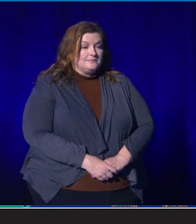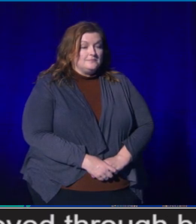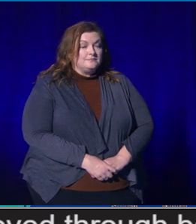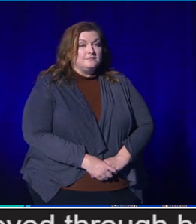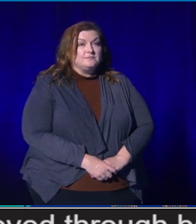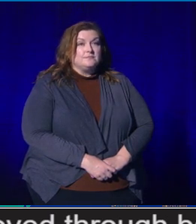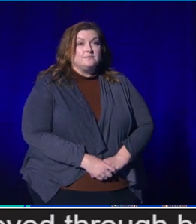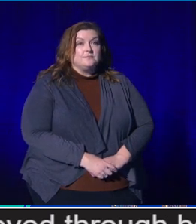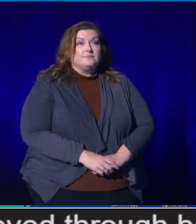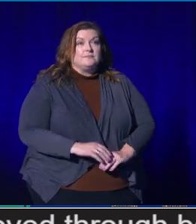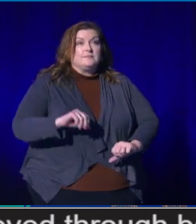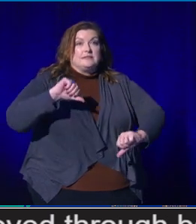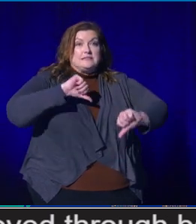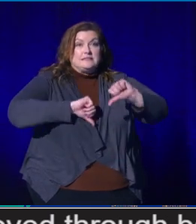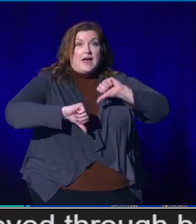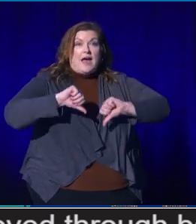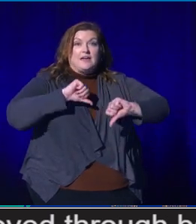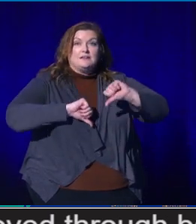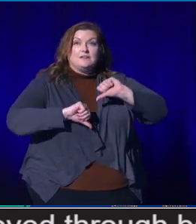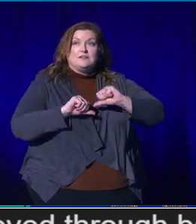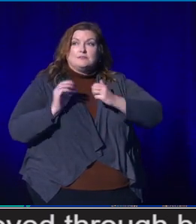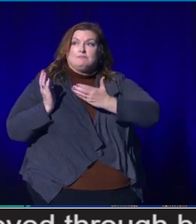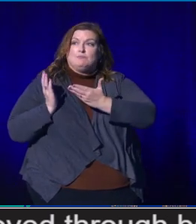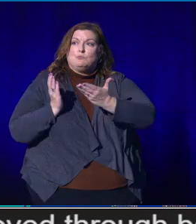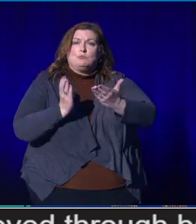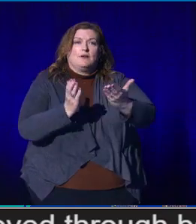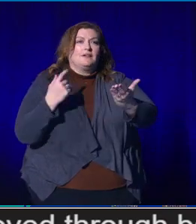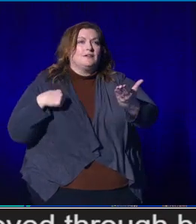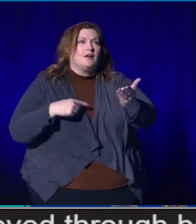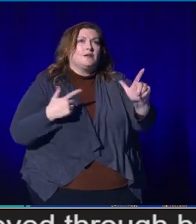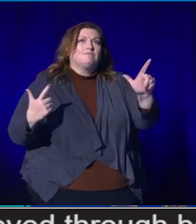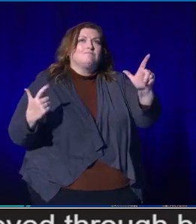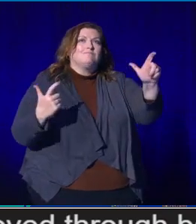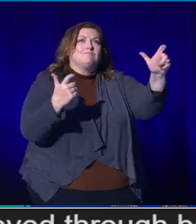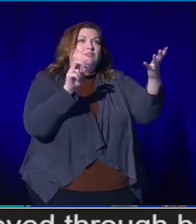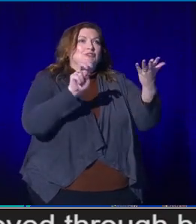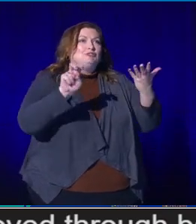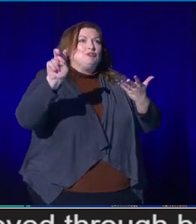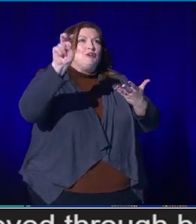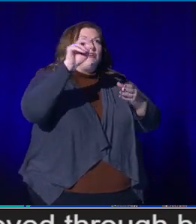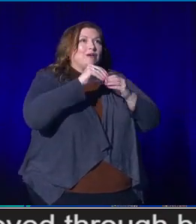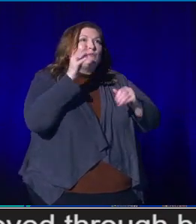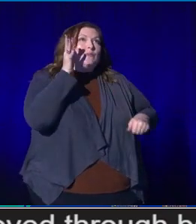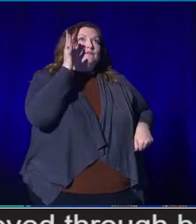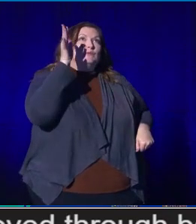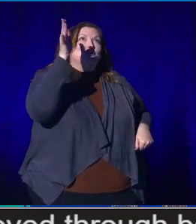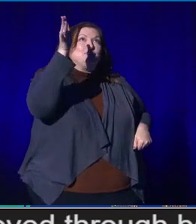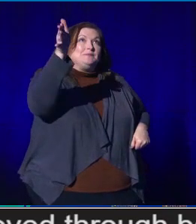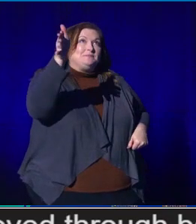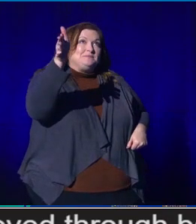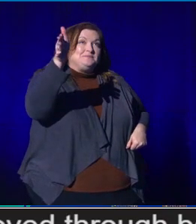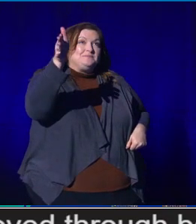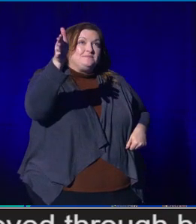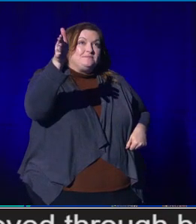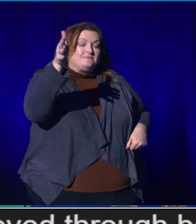Science is taking us on an ever-accelerating journey into the future.